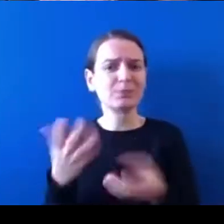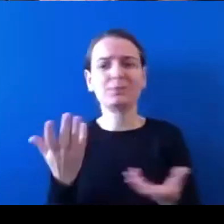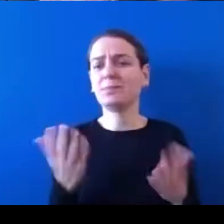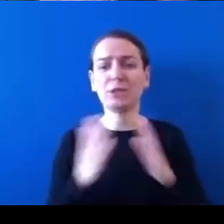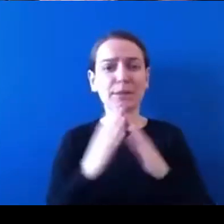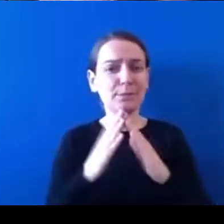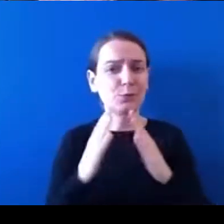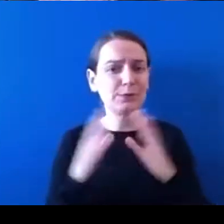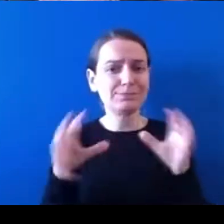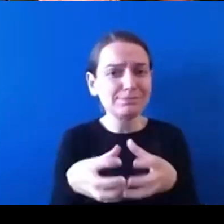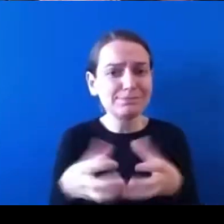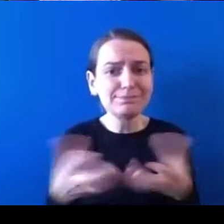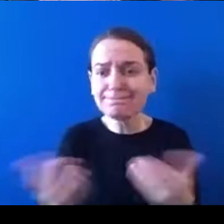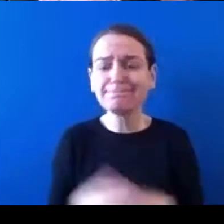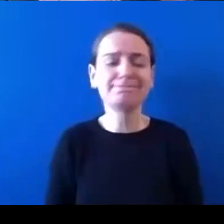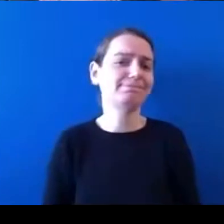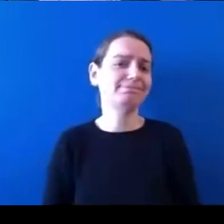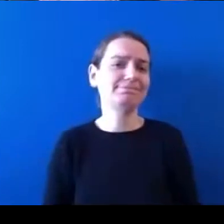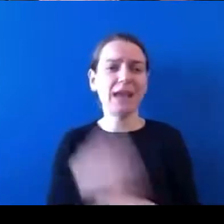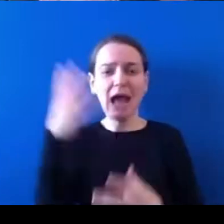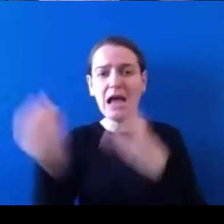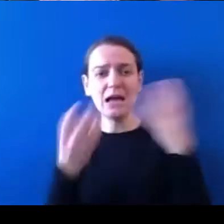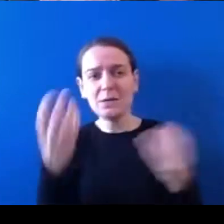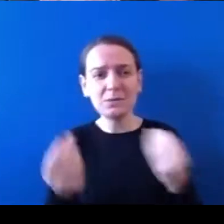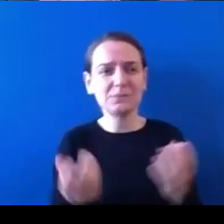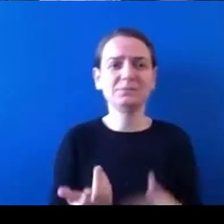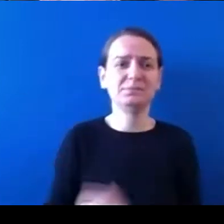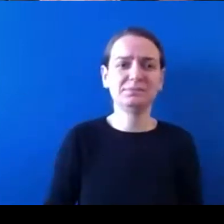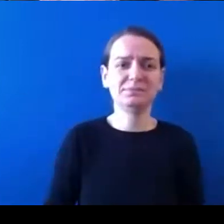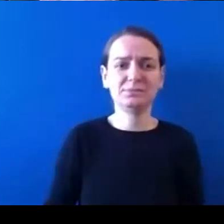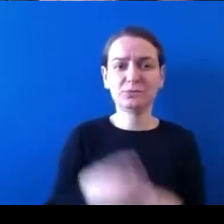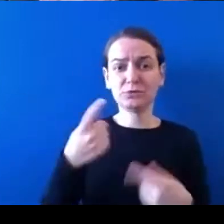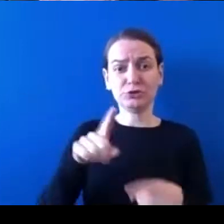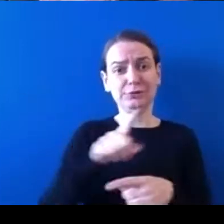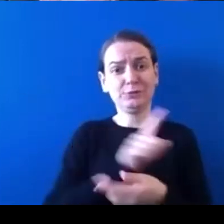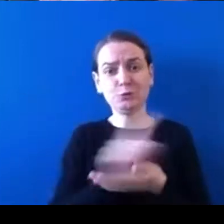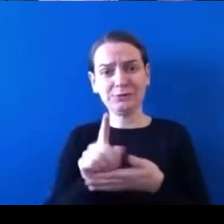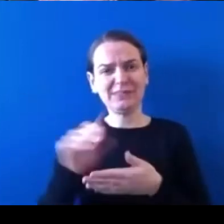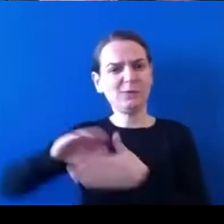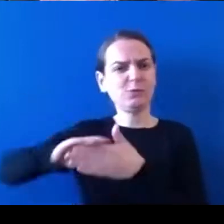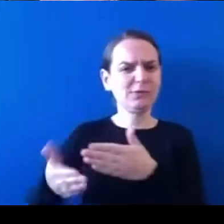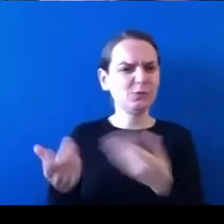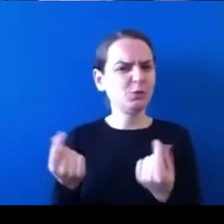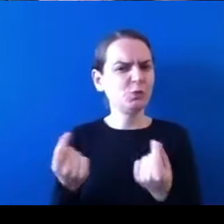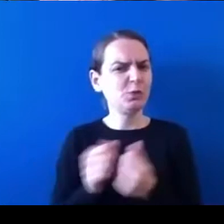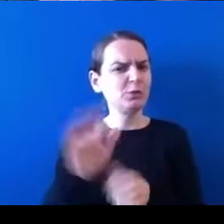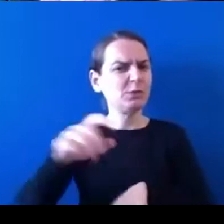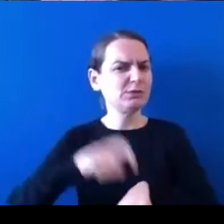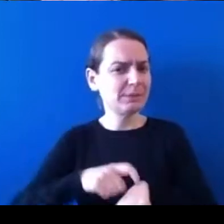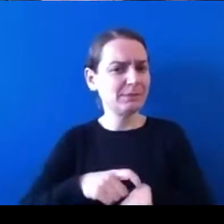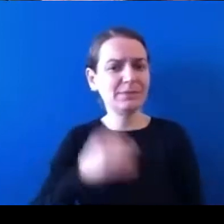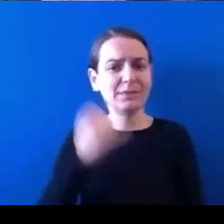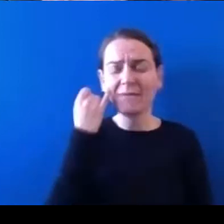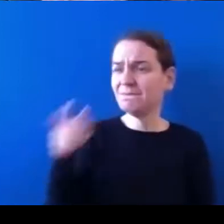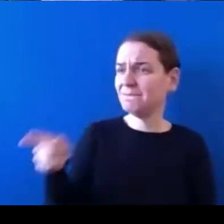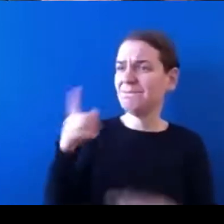the library. And if your dorm is noisy, you need to go to the library, or you need a quiet place to study.